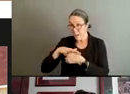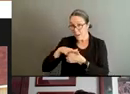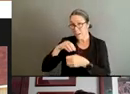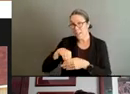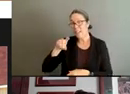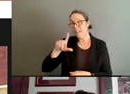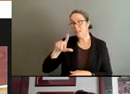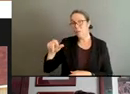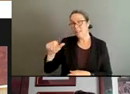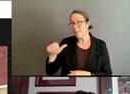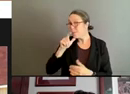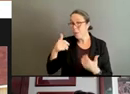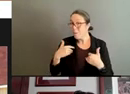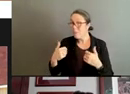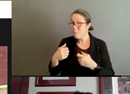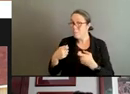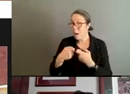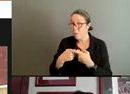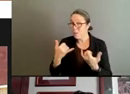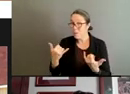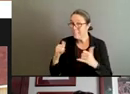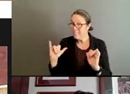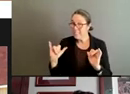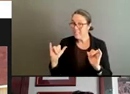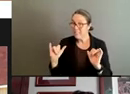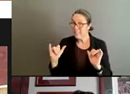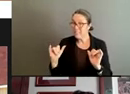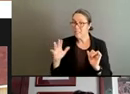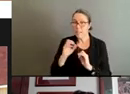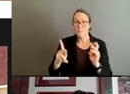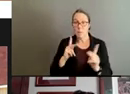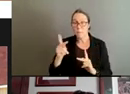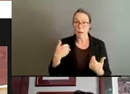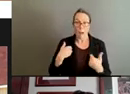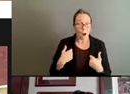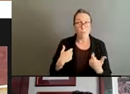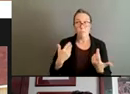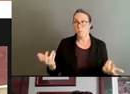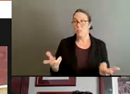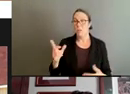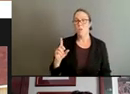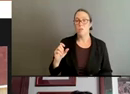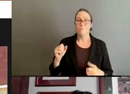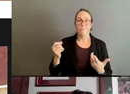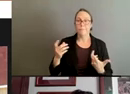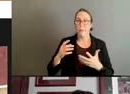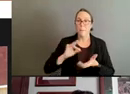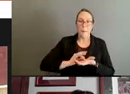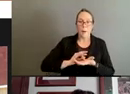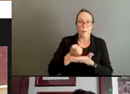are registered that and note that they have durable medical equipment that requires